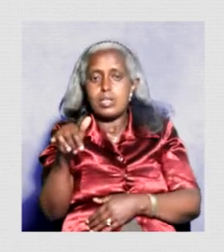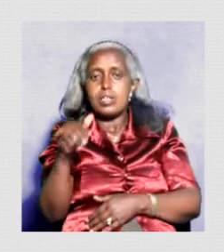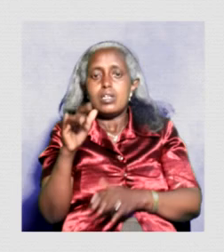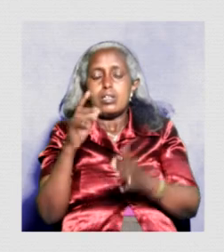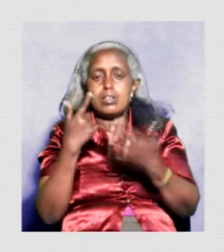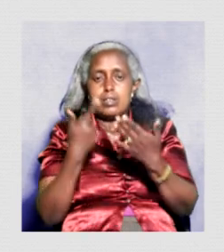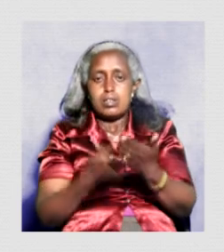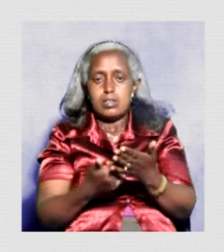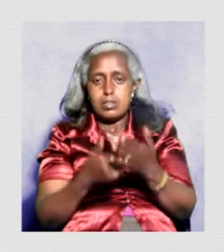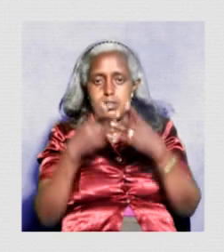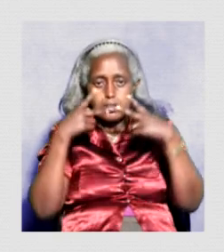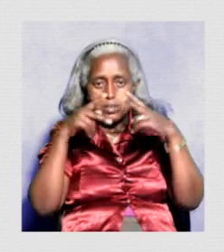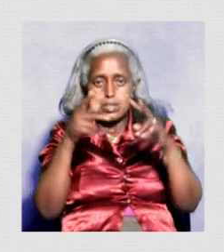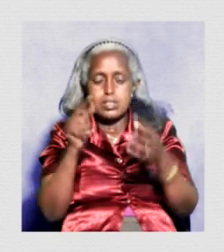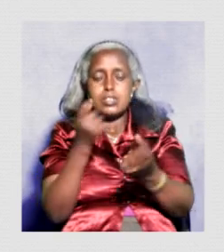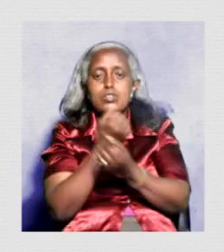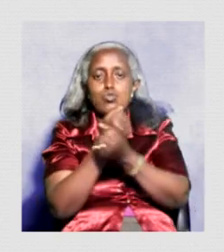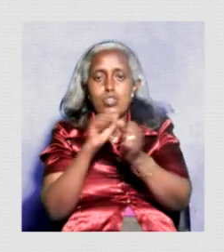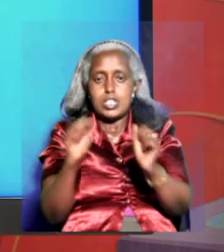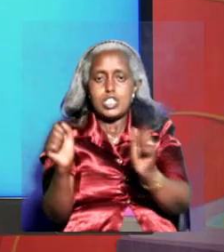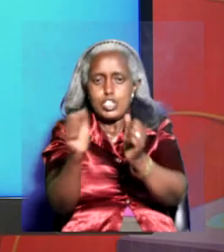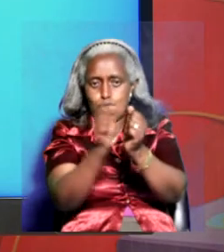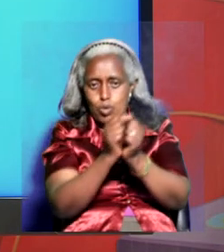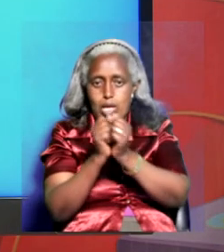let's see the solution together.